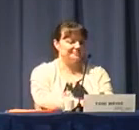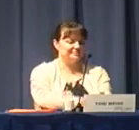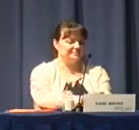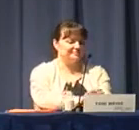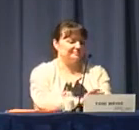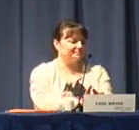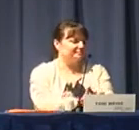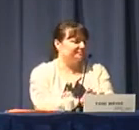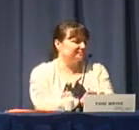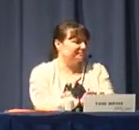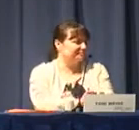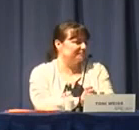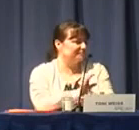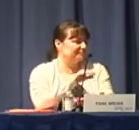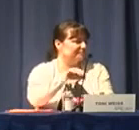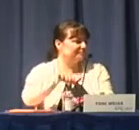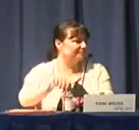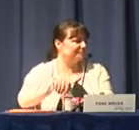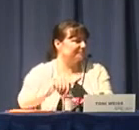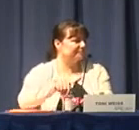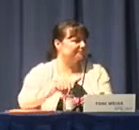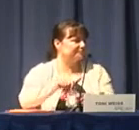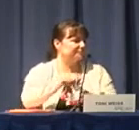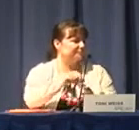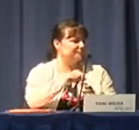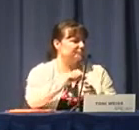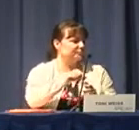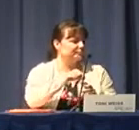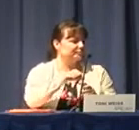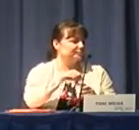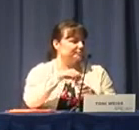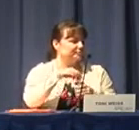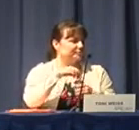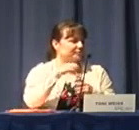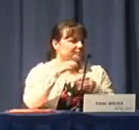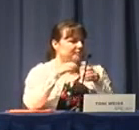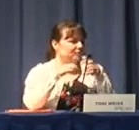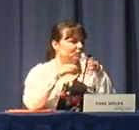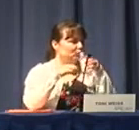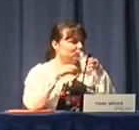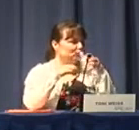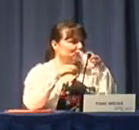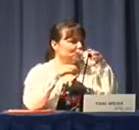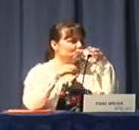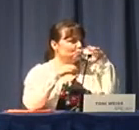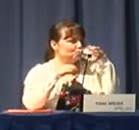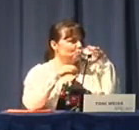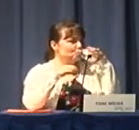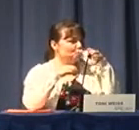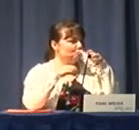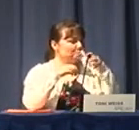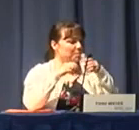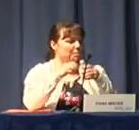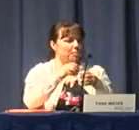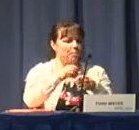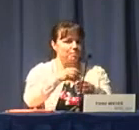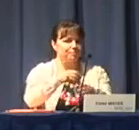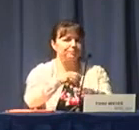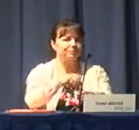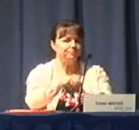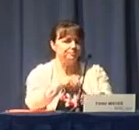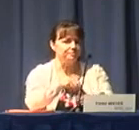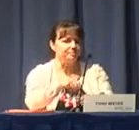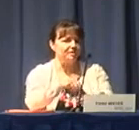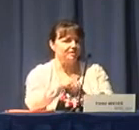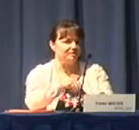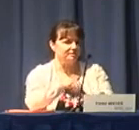And, you know, quickly learned that when students are able to research their passions, or learn through their passions,